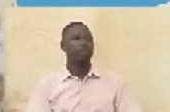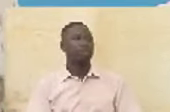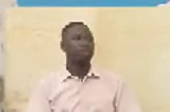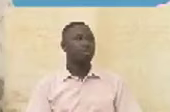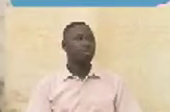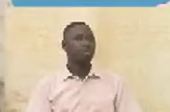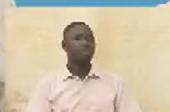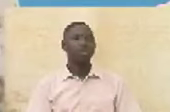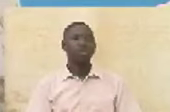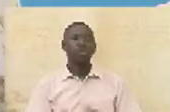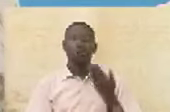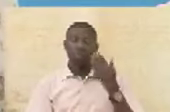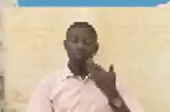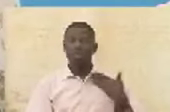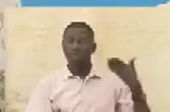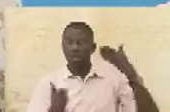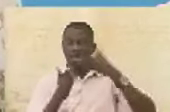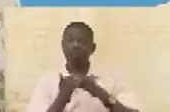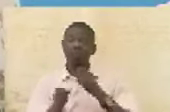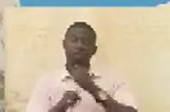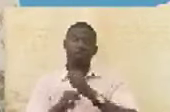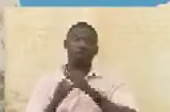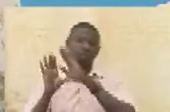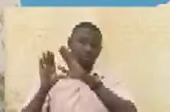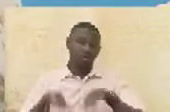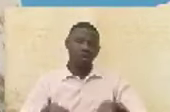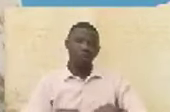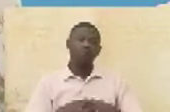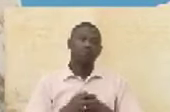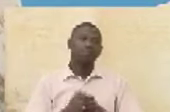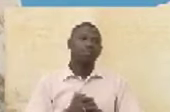when we arrived, we were made to alight from the vehicles.